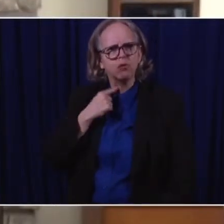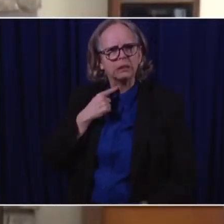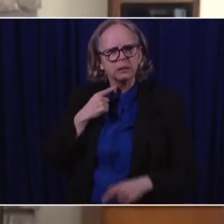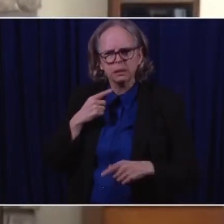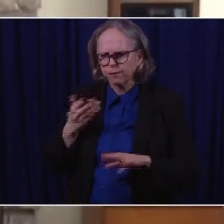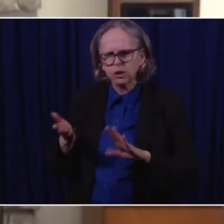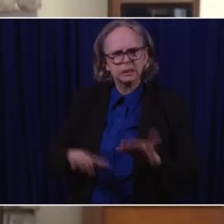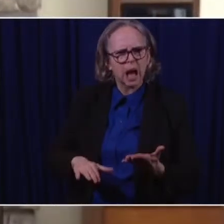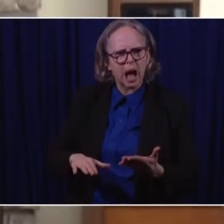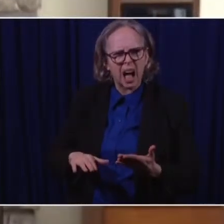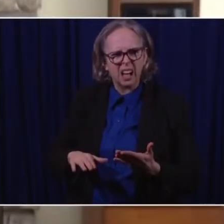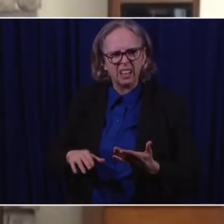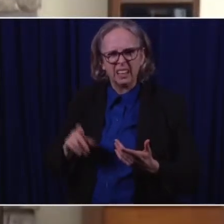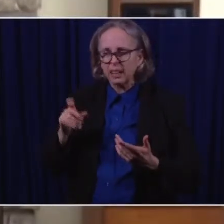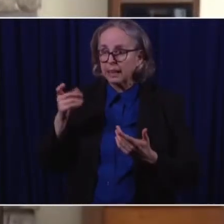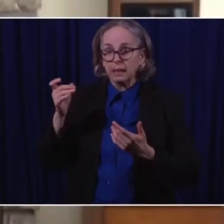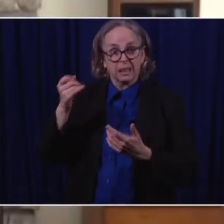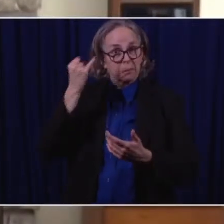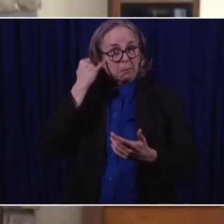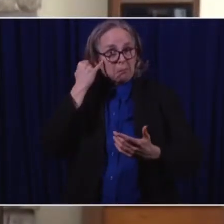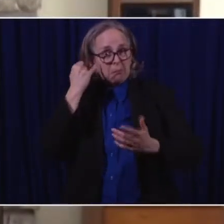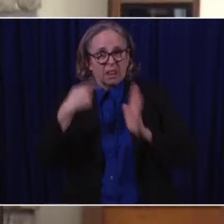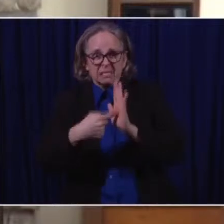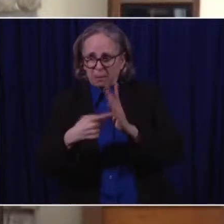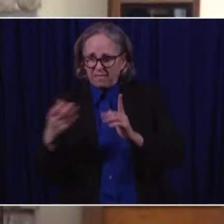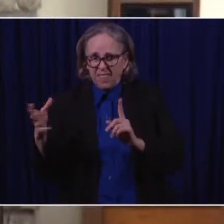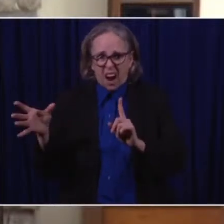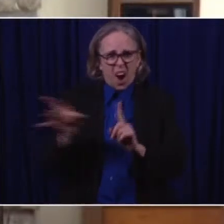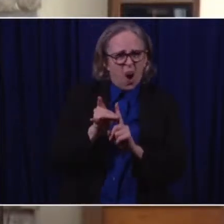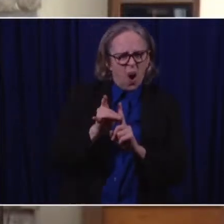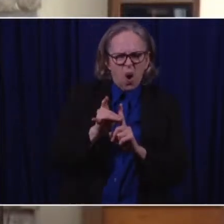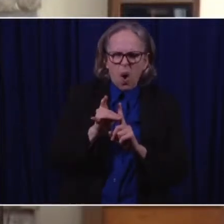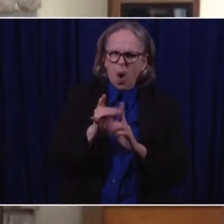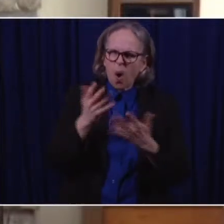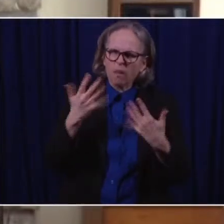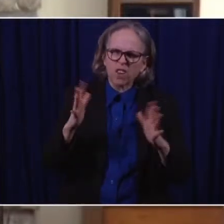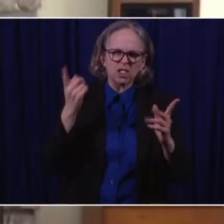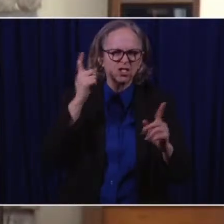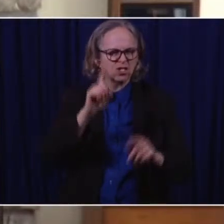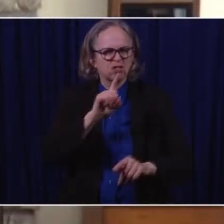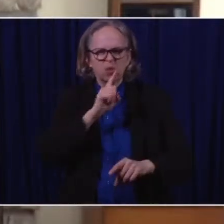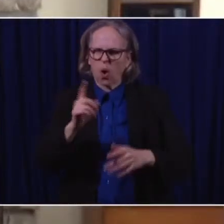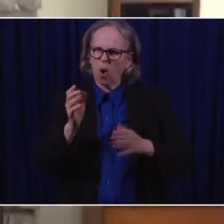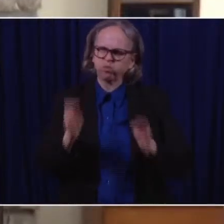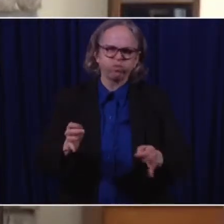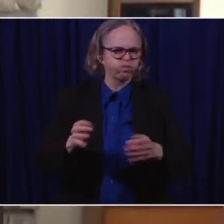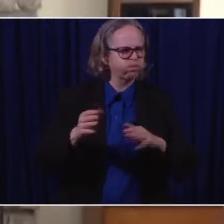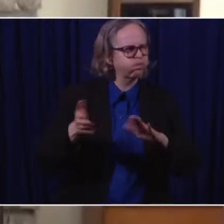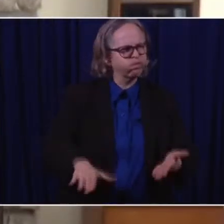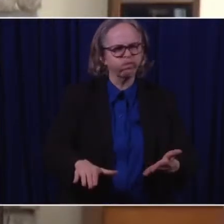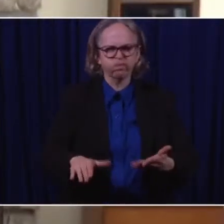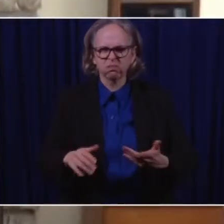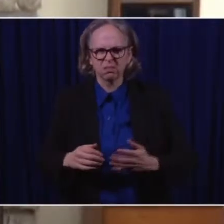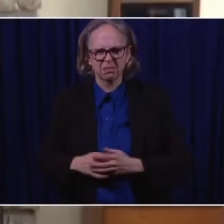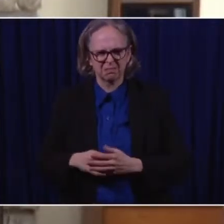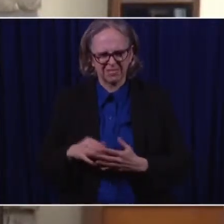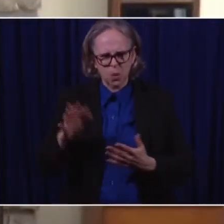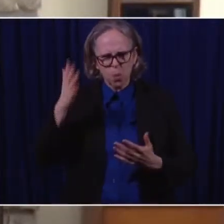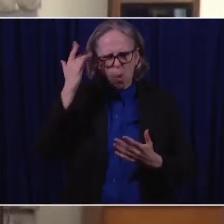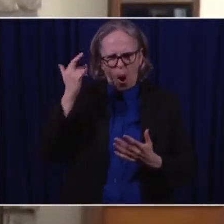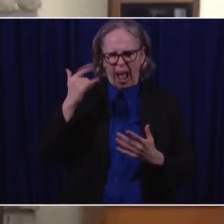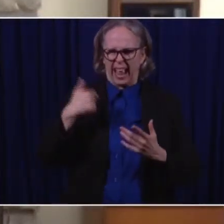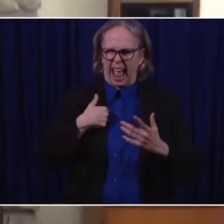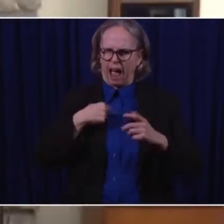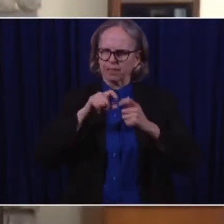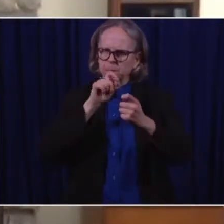if in fact they get COVID. It is a prescribed list. And so we would ask you take a look at that